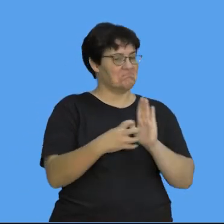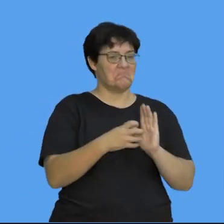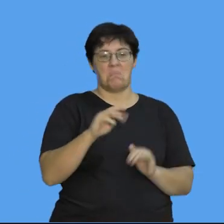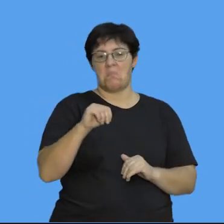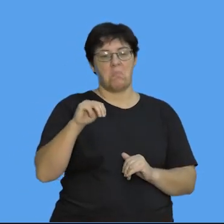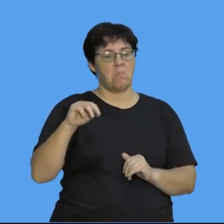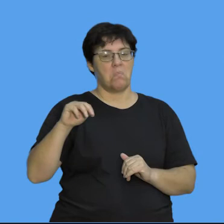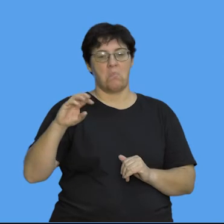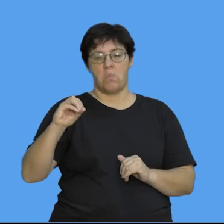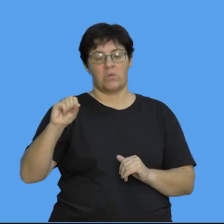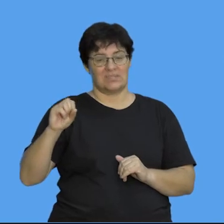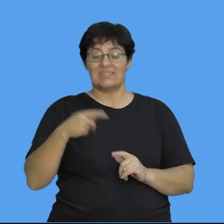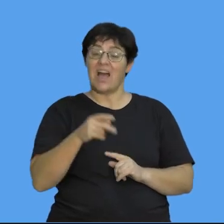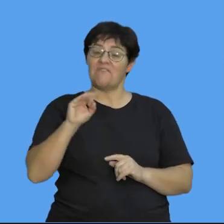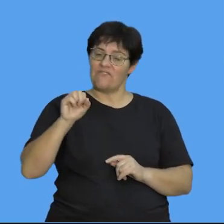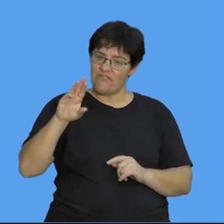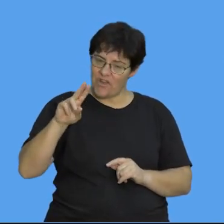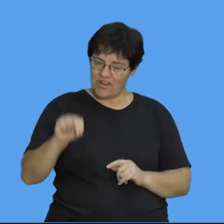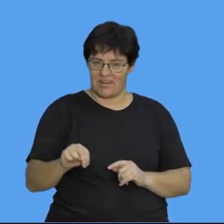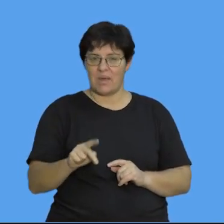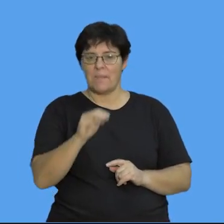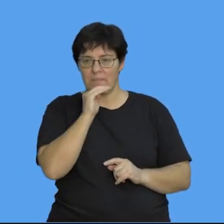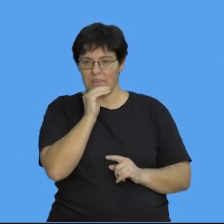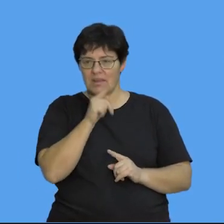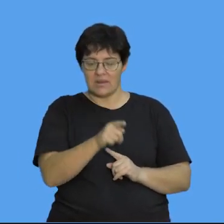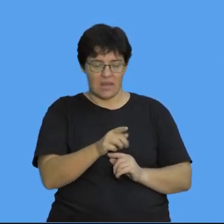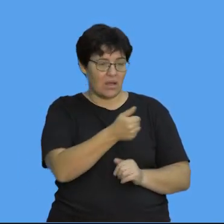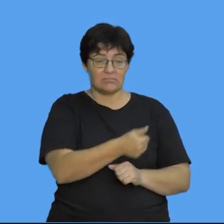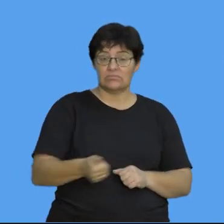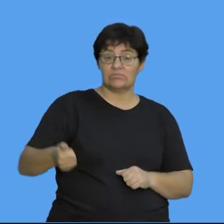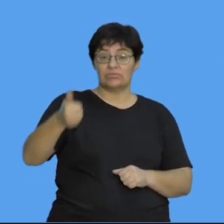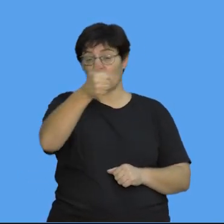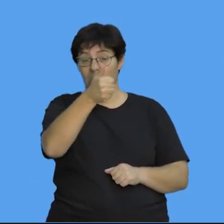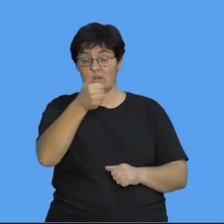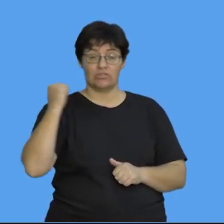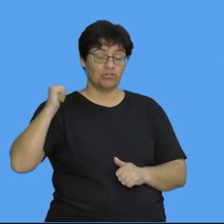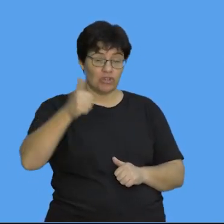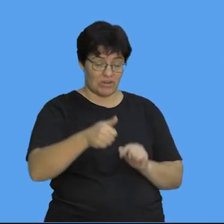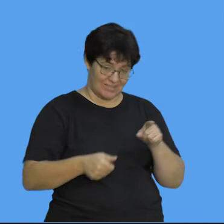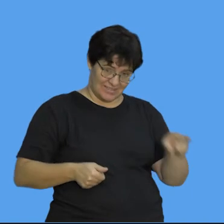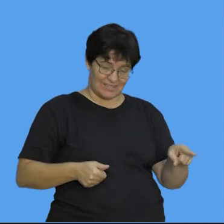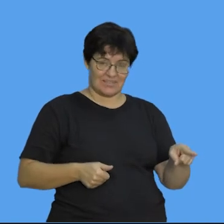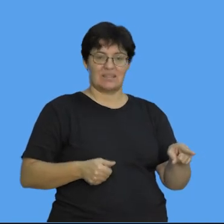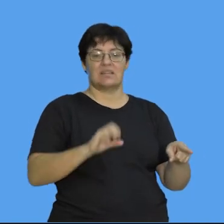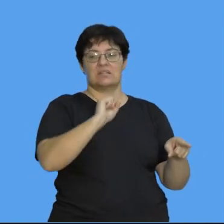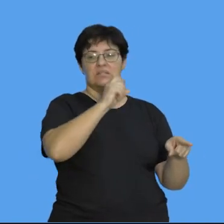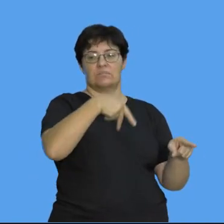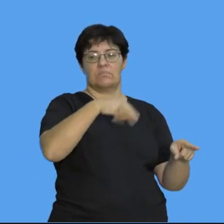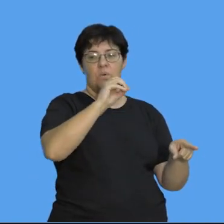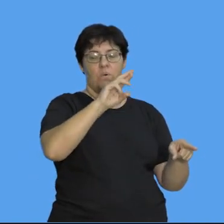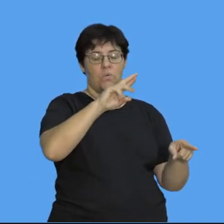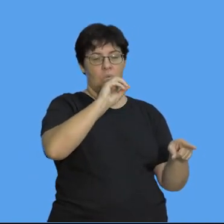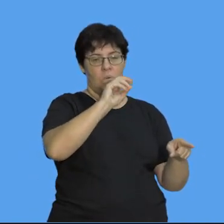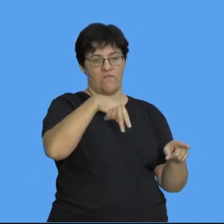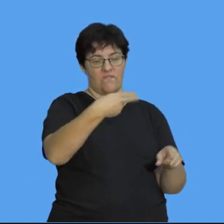this? This is the fern. So what is the dominant generation? The sporophyte